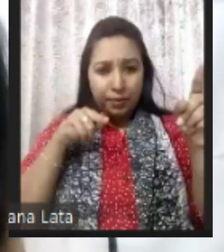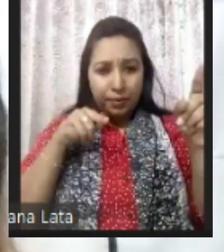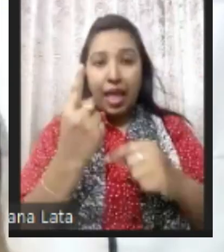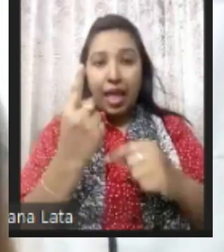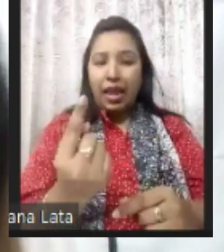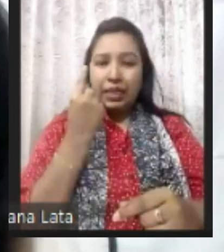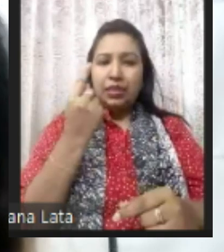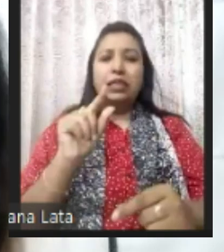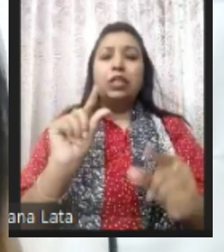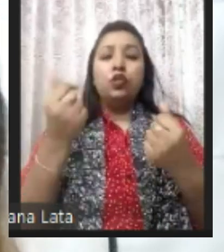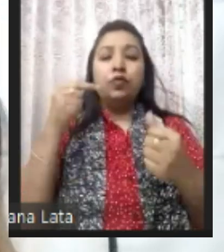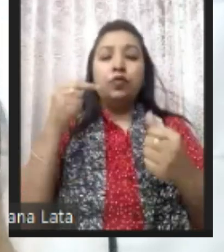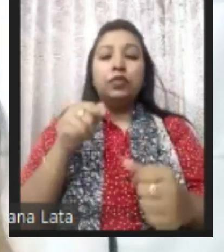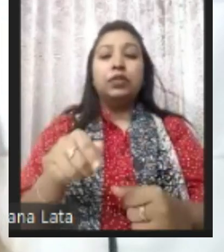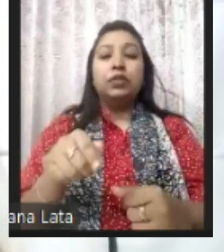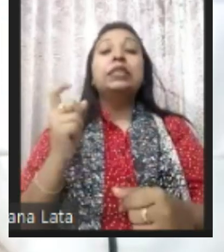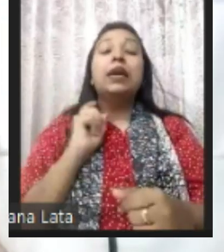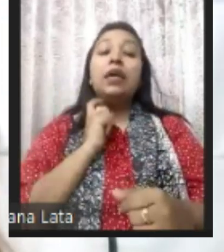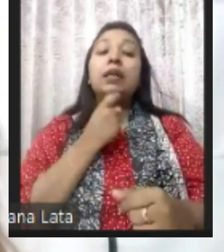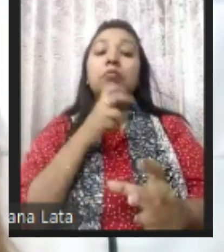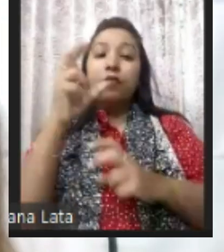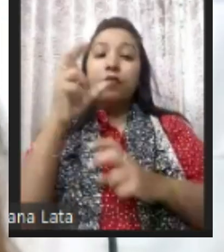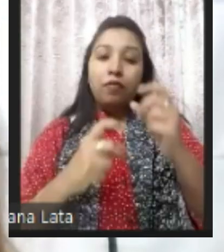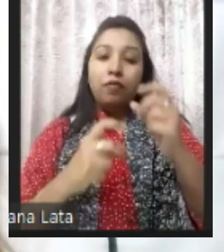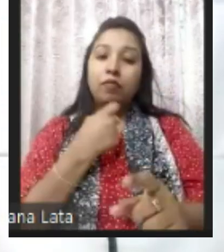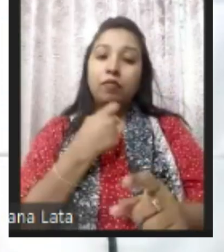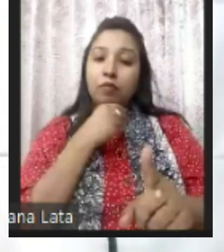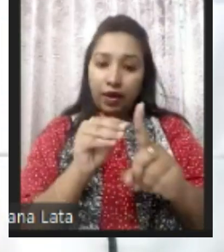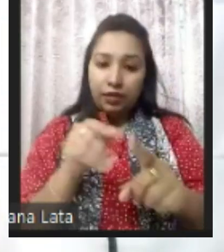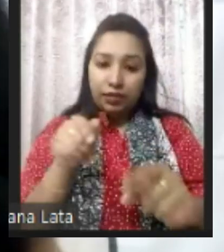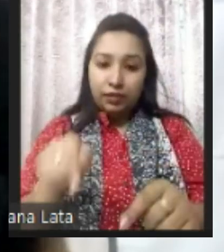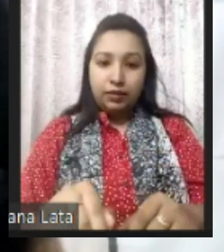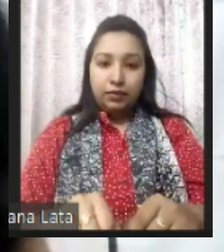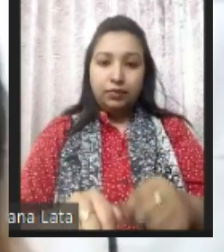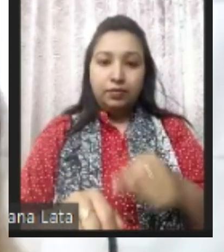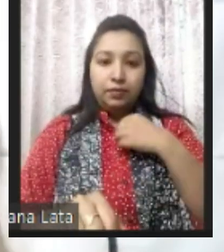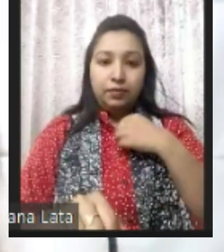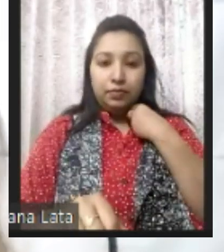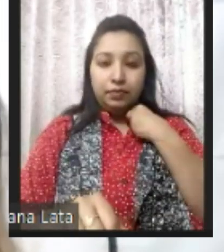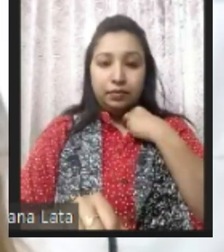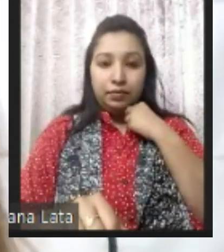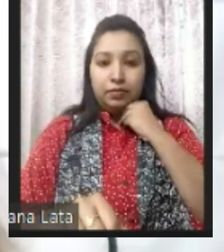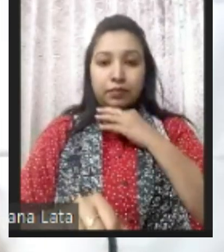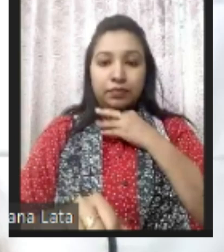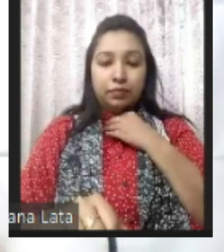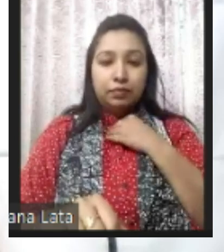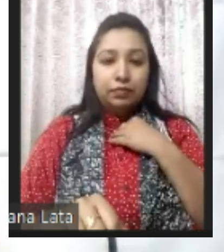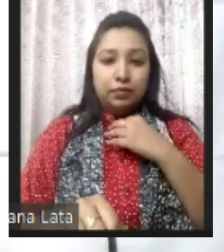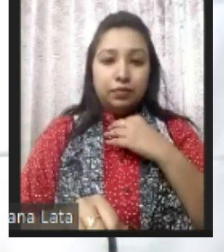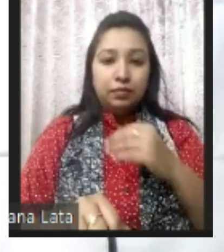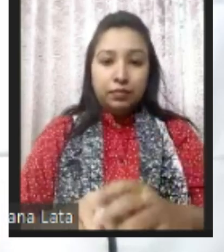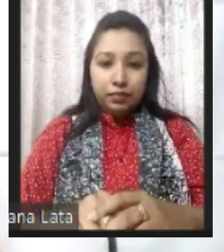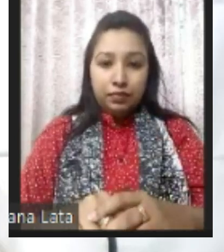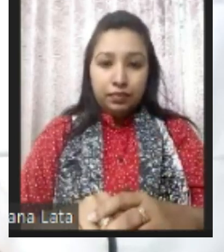And I happen to be part of National Training and Productivity Center of Fiji National University, which is